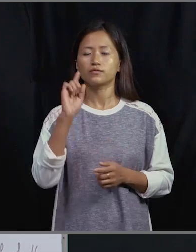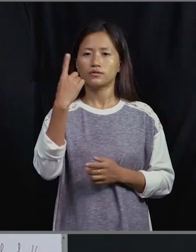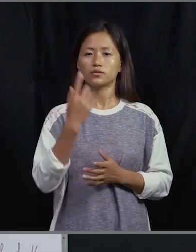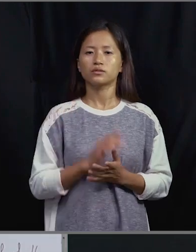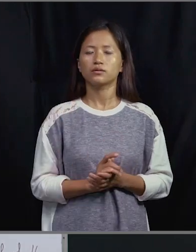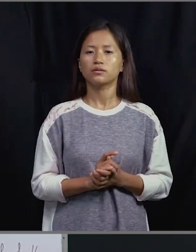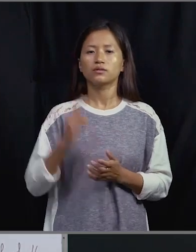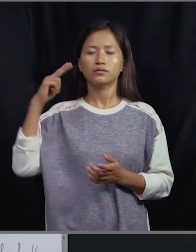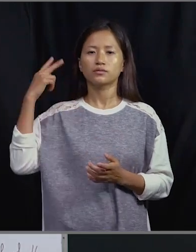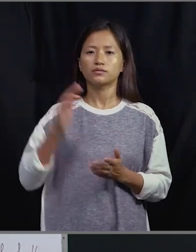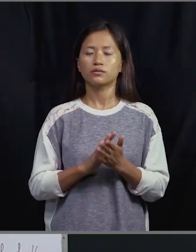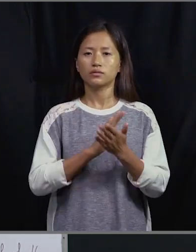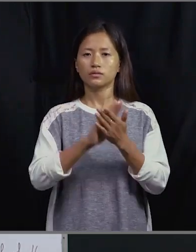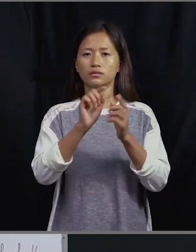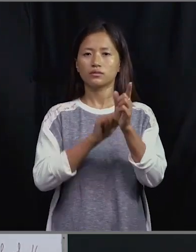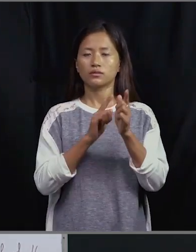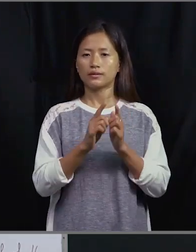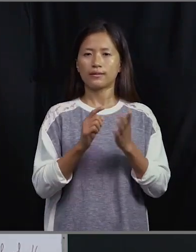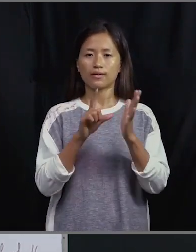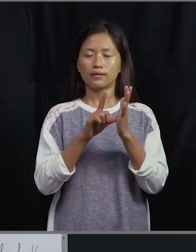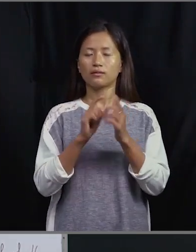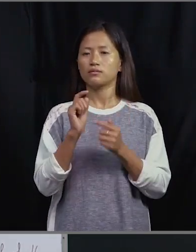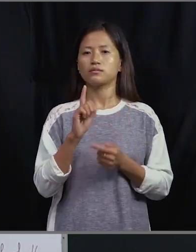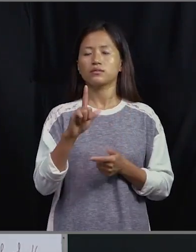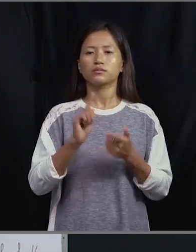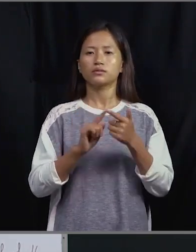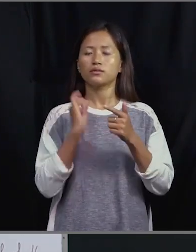Therefore, hydrogen will be the limiting reagent in this